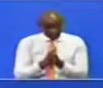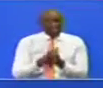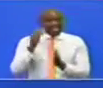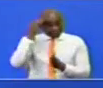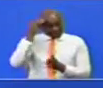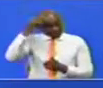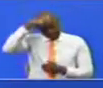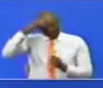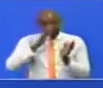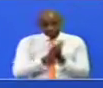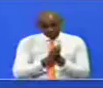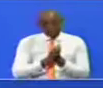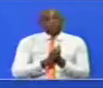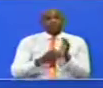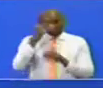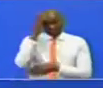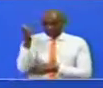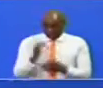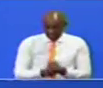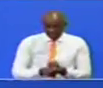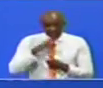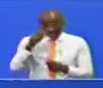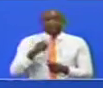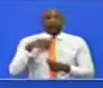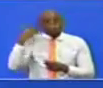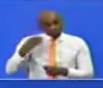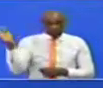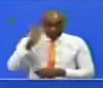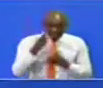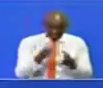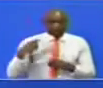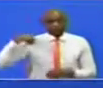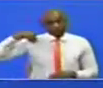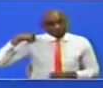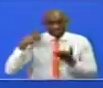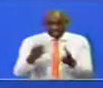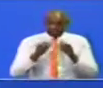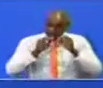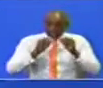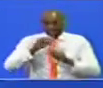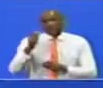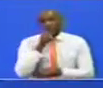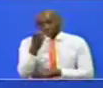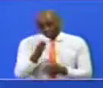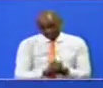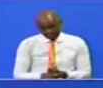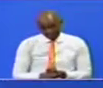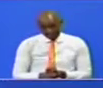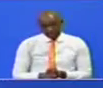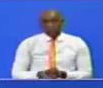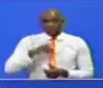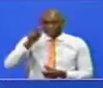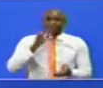graduate from Masinde Muliro University, he often comes back as a volunteer to teach other boys. You to become